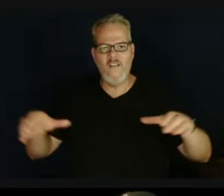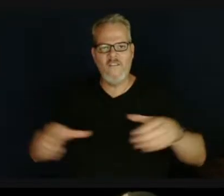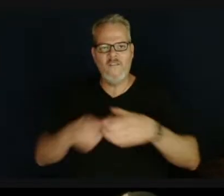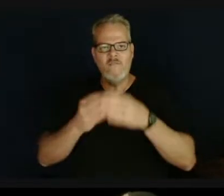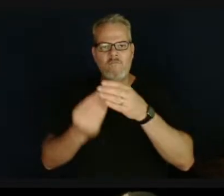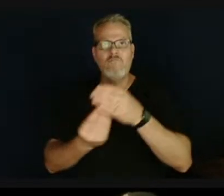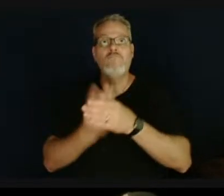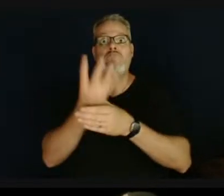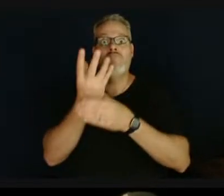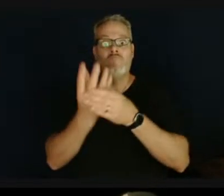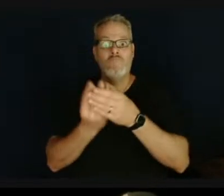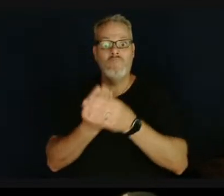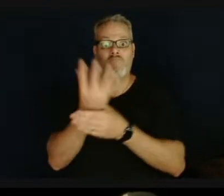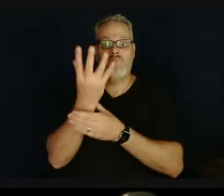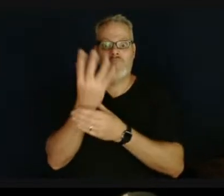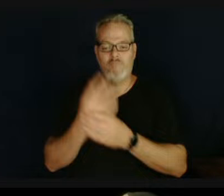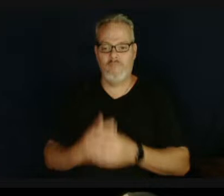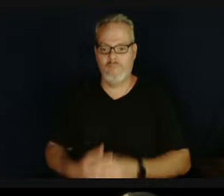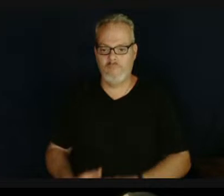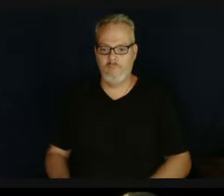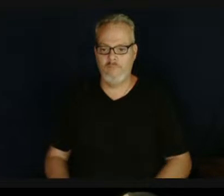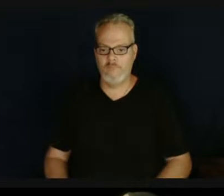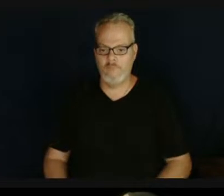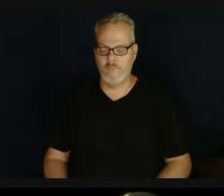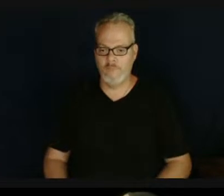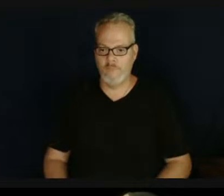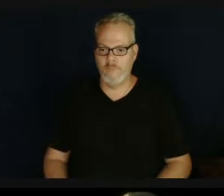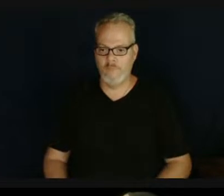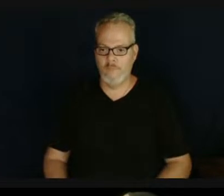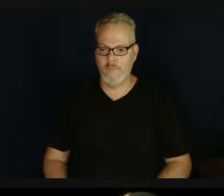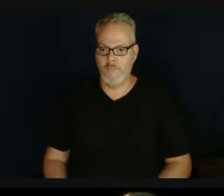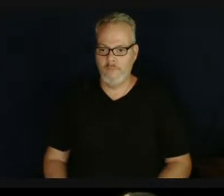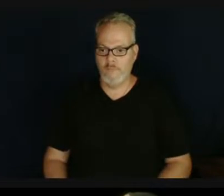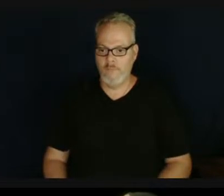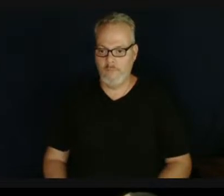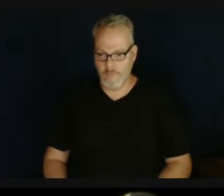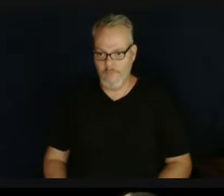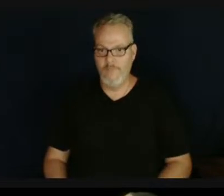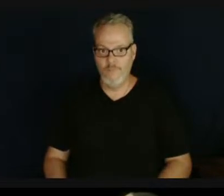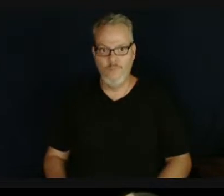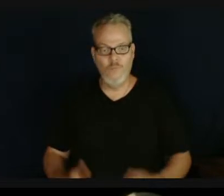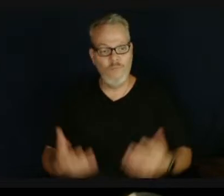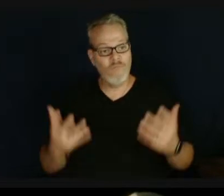for comparison here as well. And yeah, what do you think?